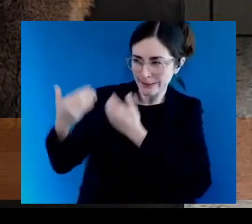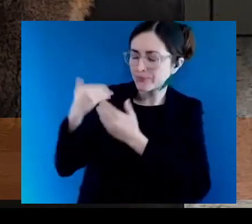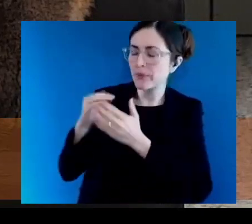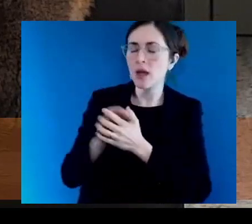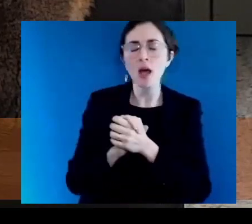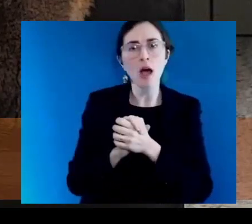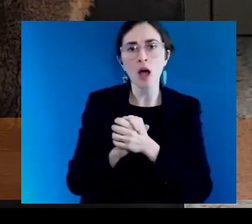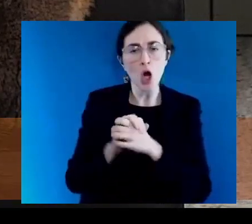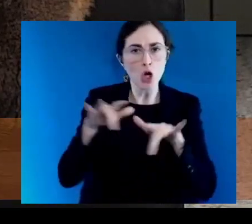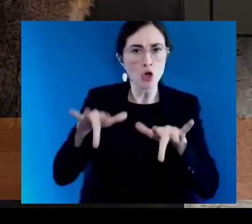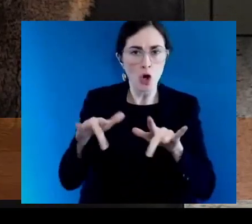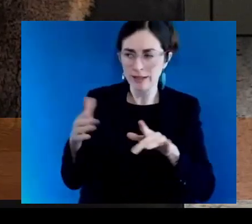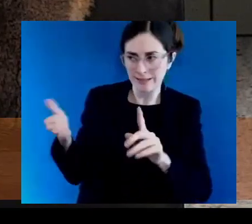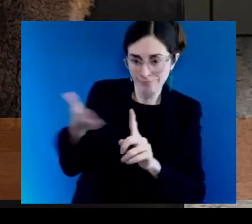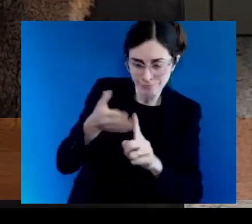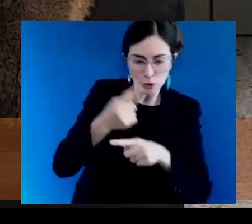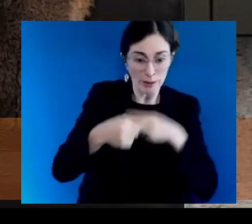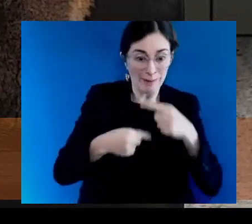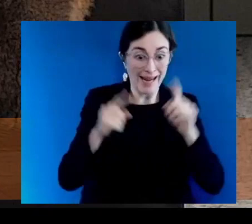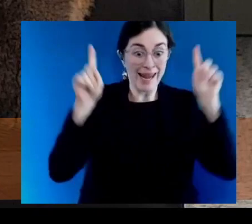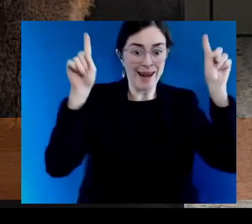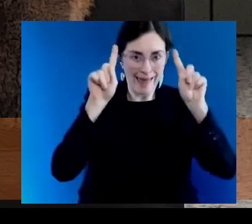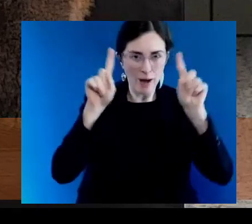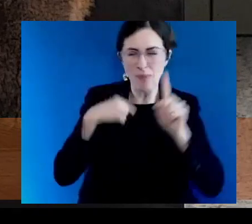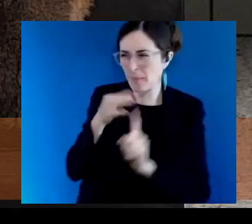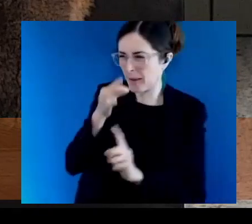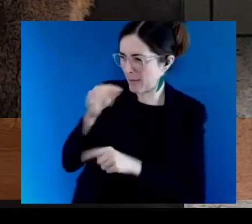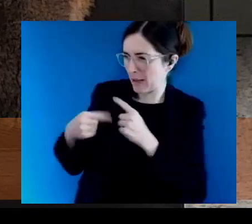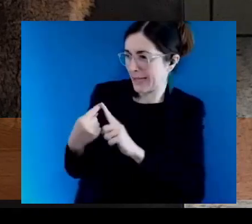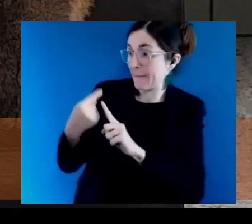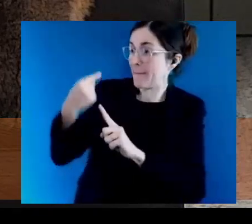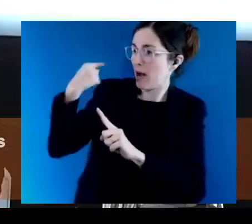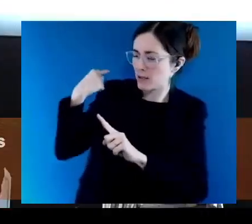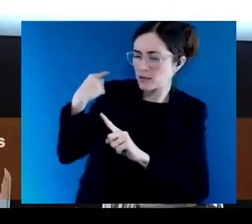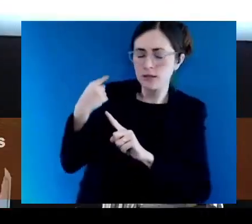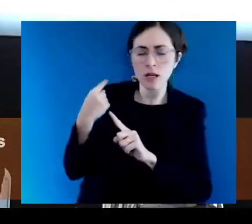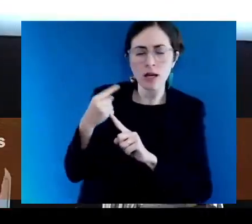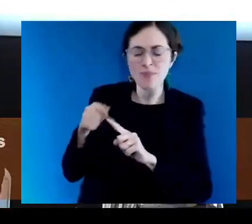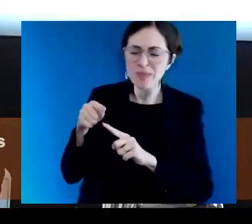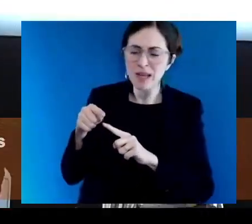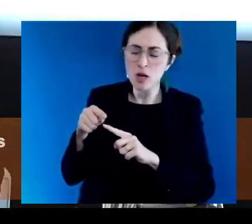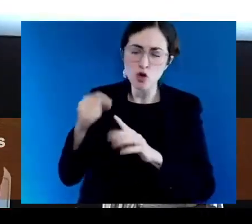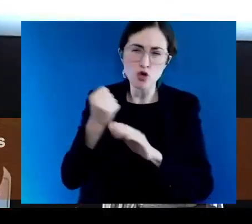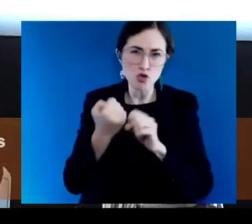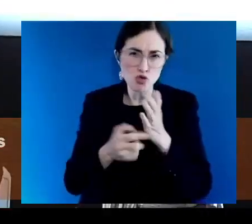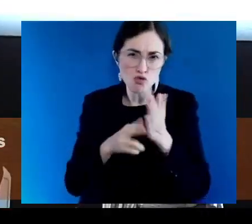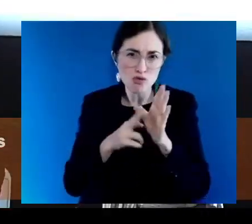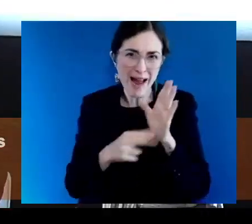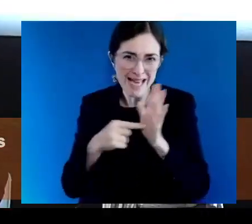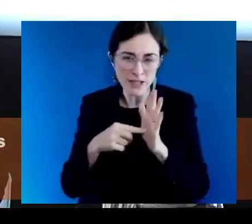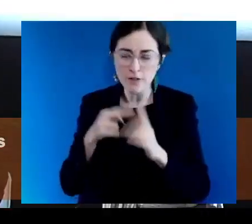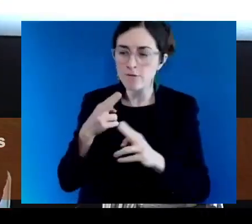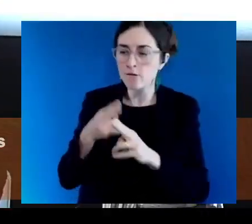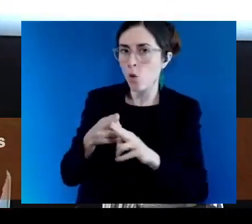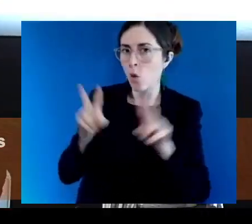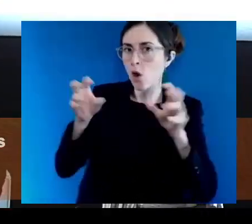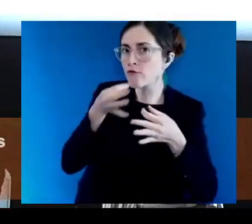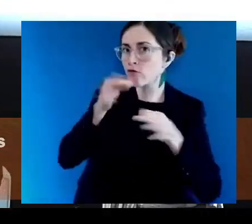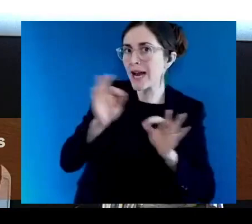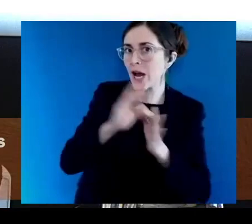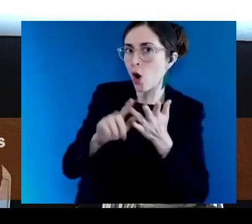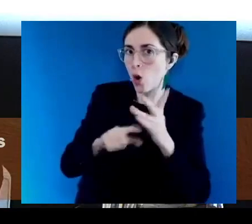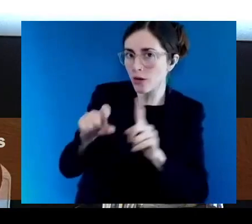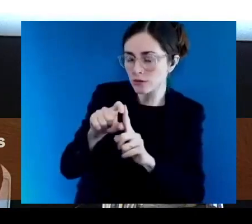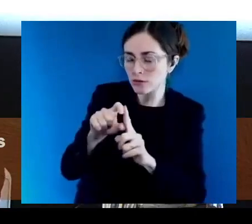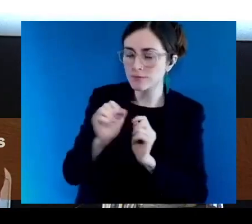Haven't come to the current day yet. I'm just asking about depth limitations on grants of freeholds. Land titles